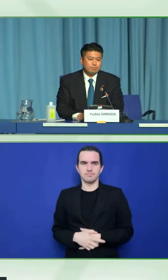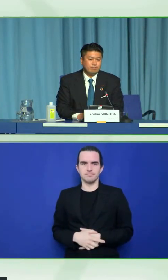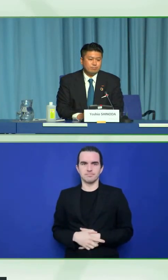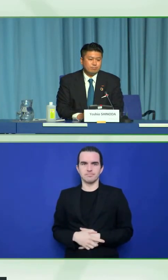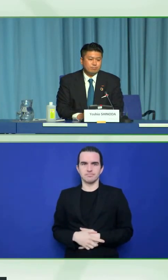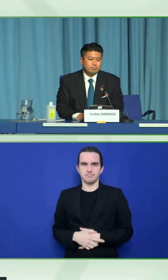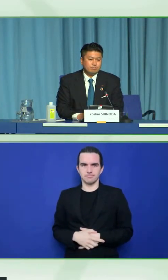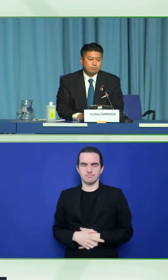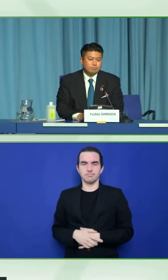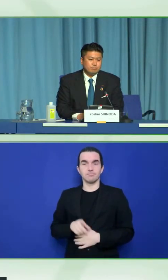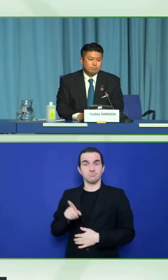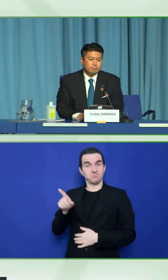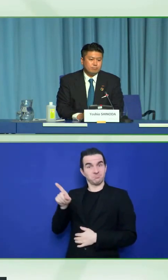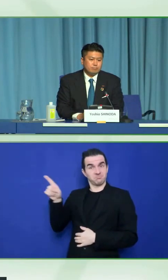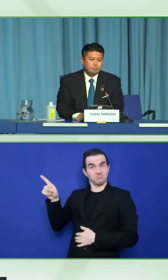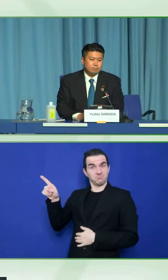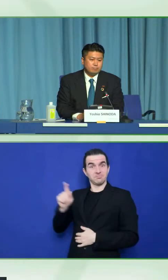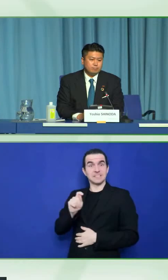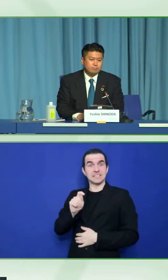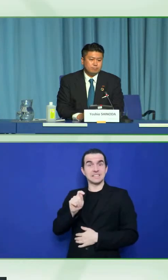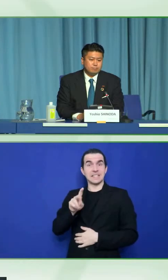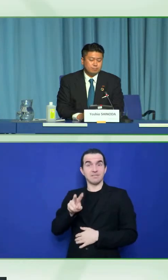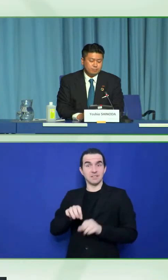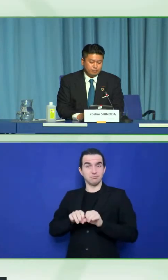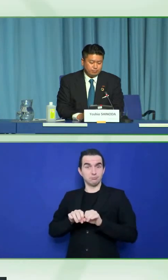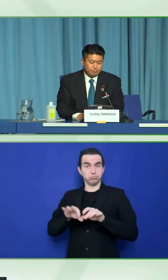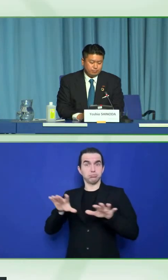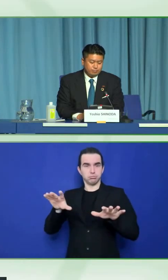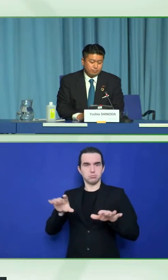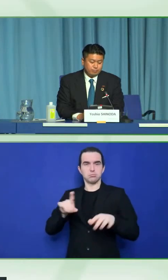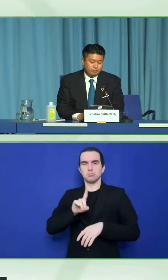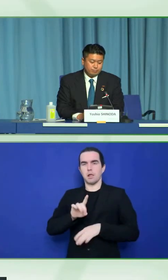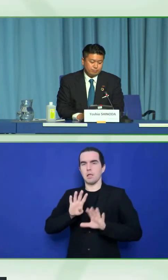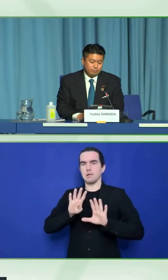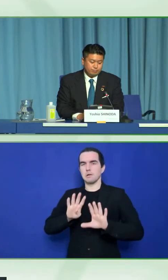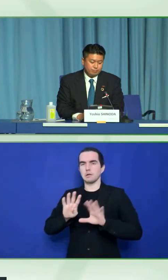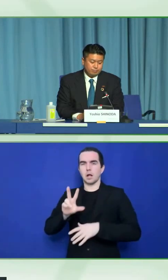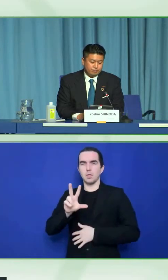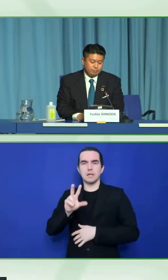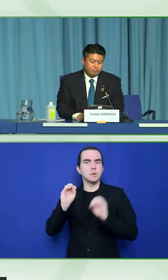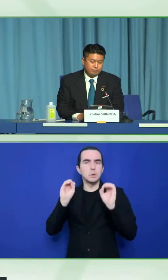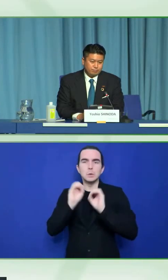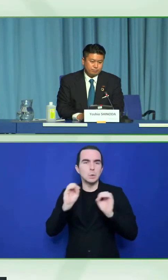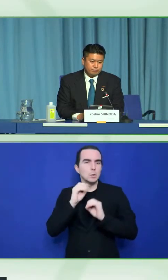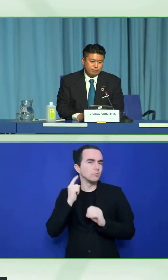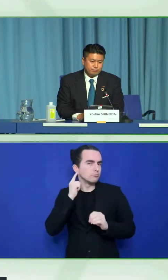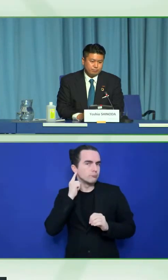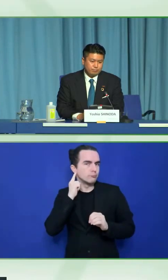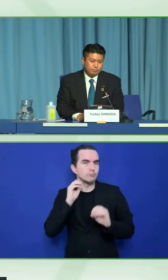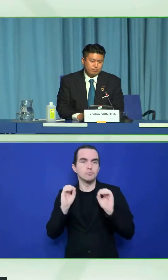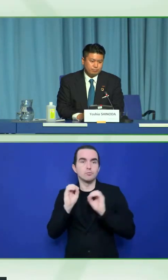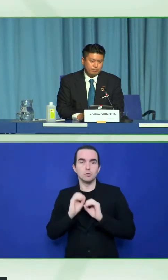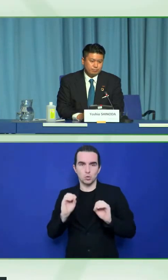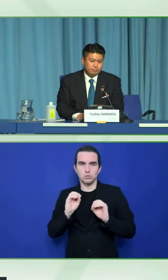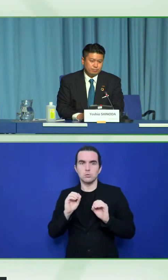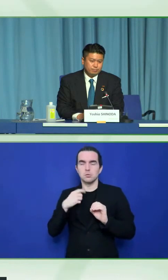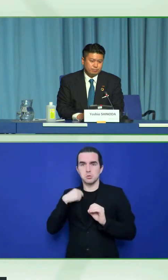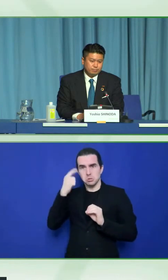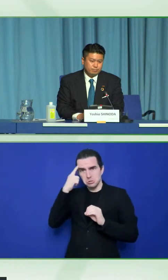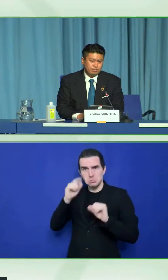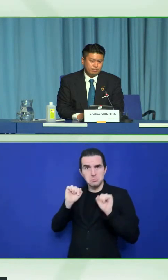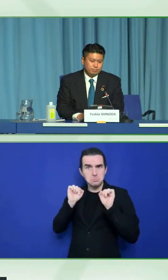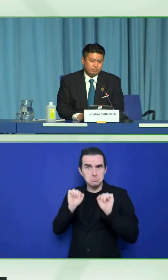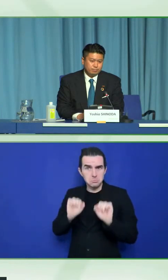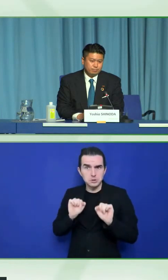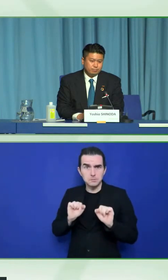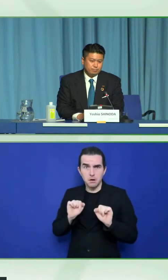our interviews with deaf people. Since then, the newscasters in our company have continued